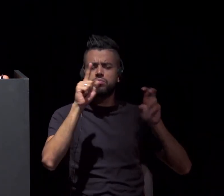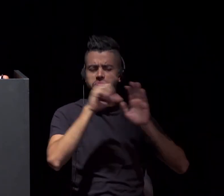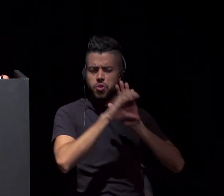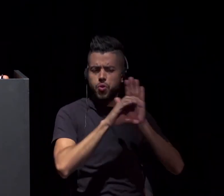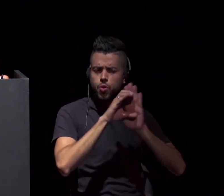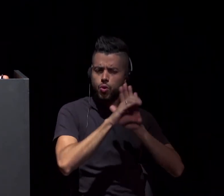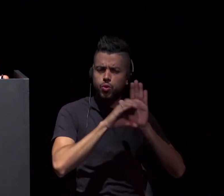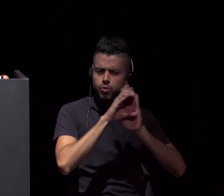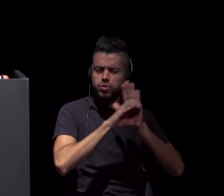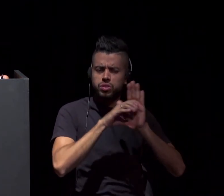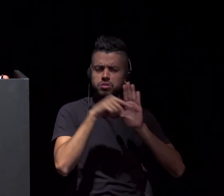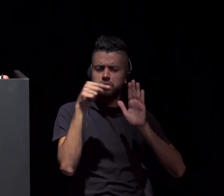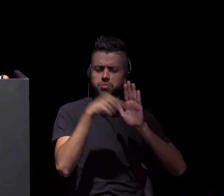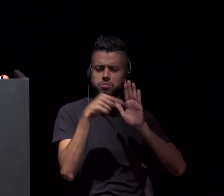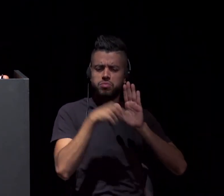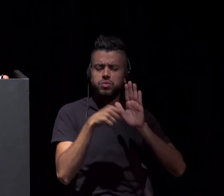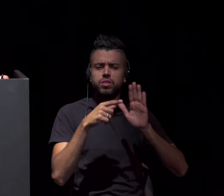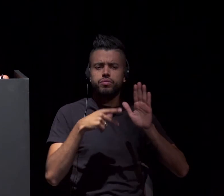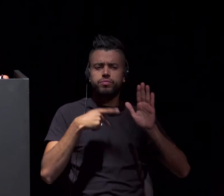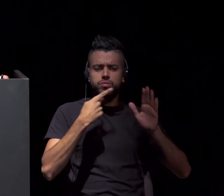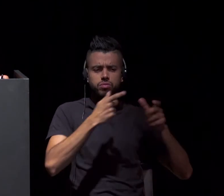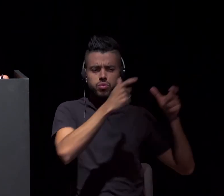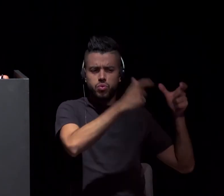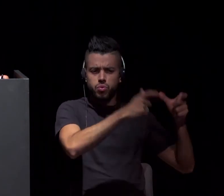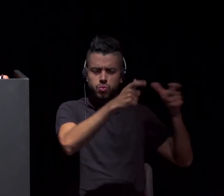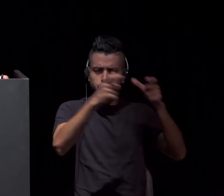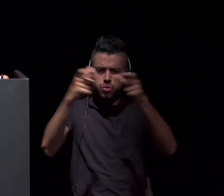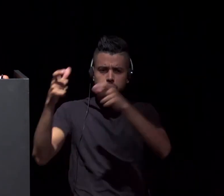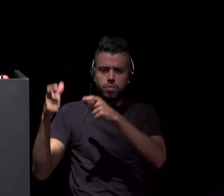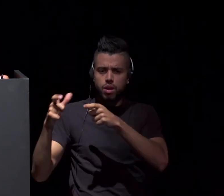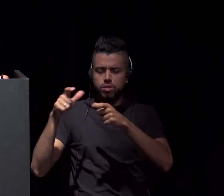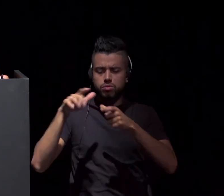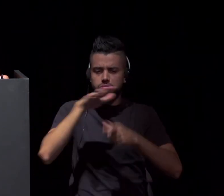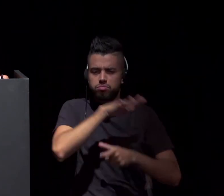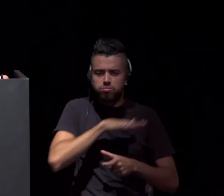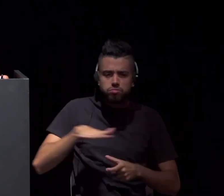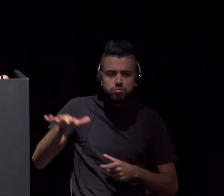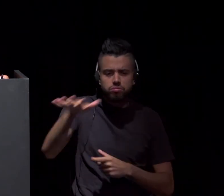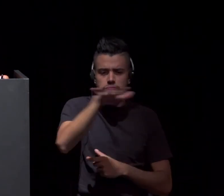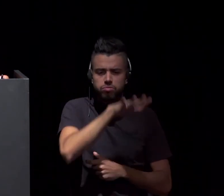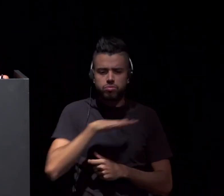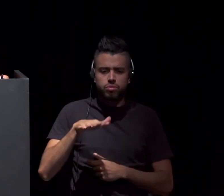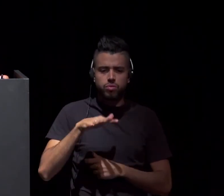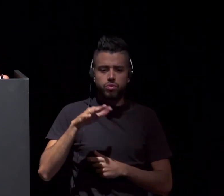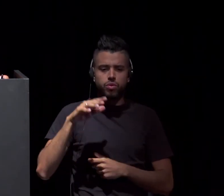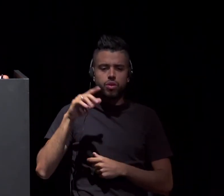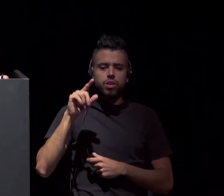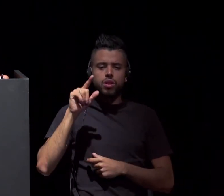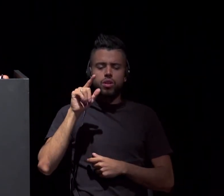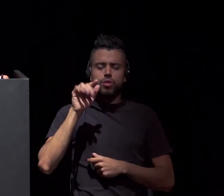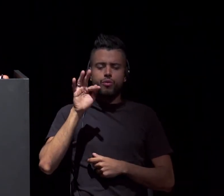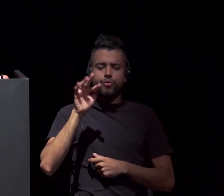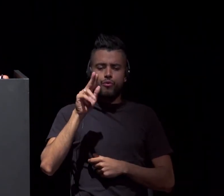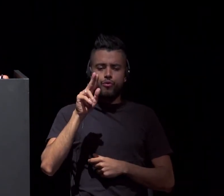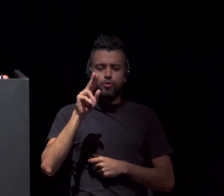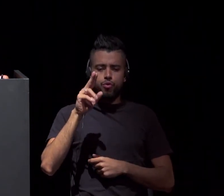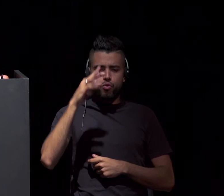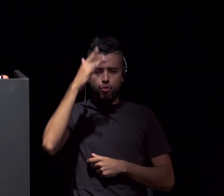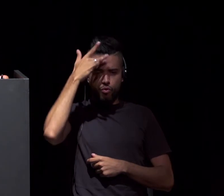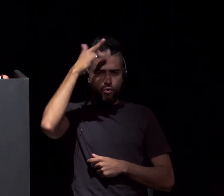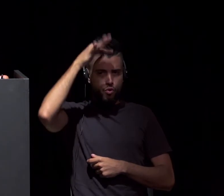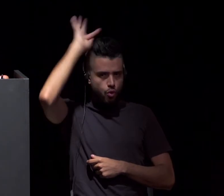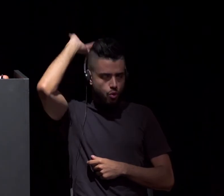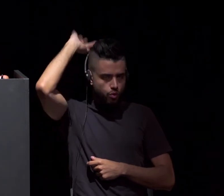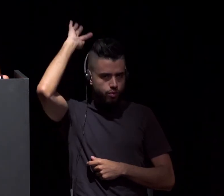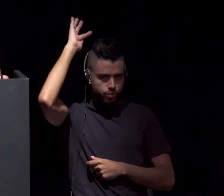and Bakhtin's idea of the chronotop, which simply means time-space. I will return to the idea of the chronotop in